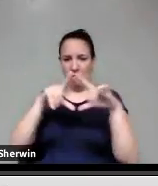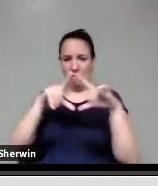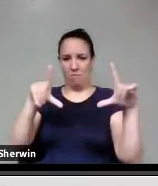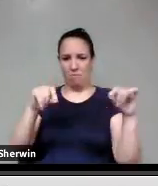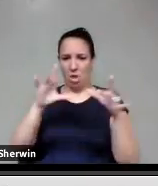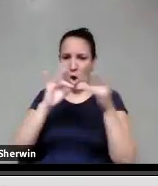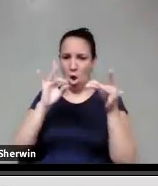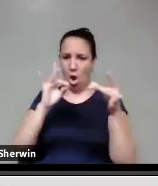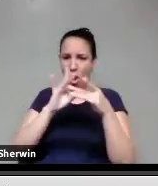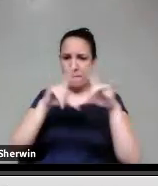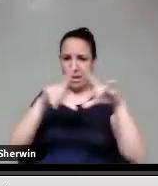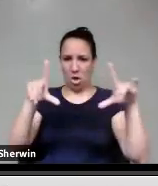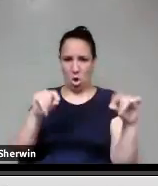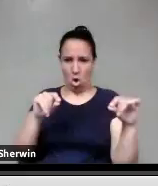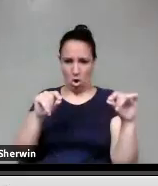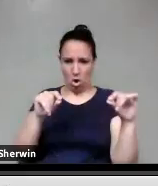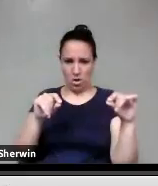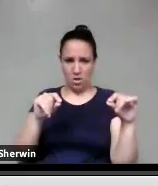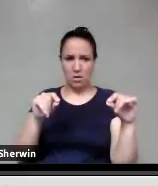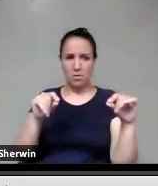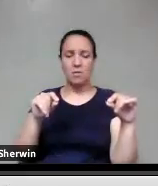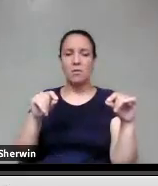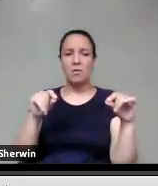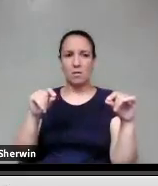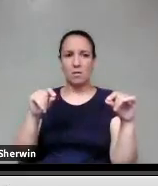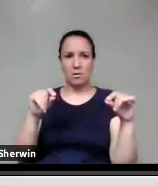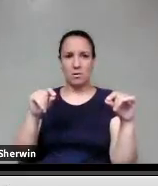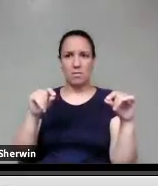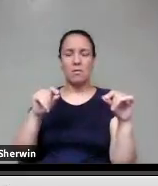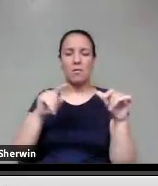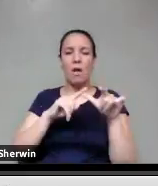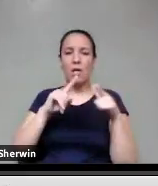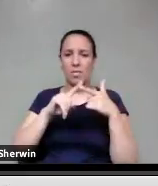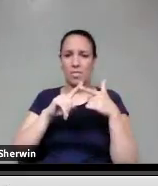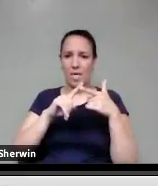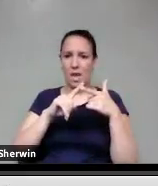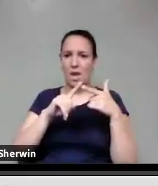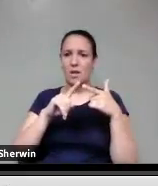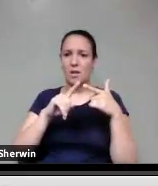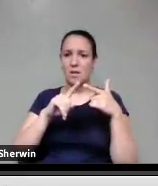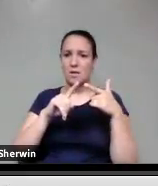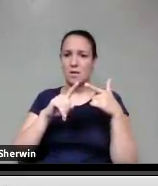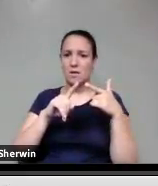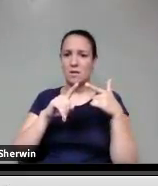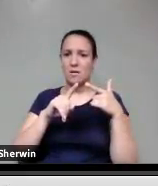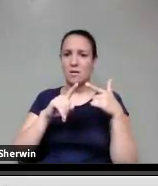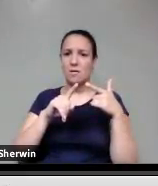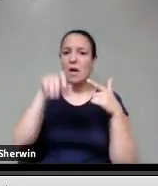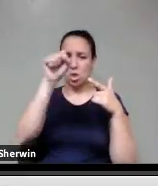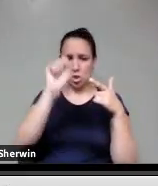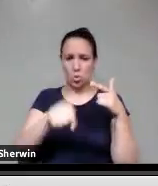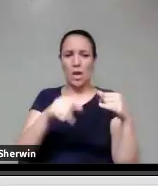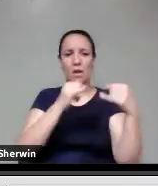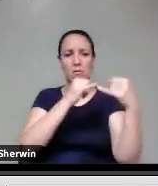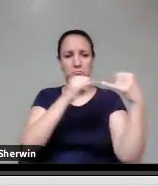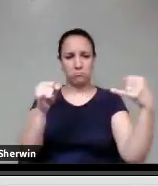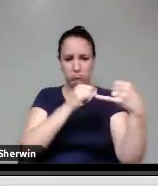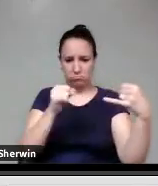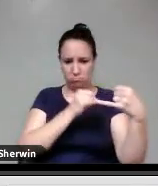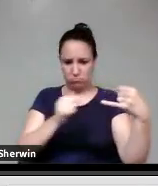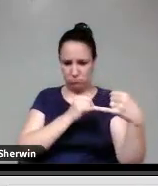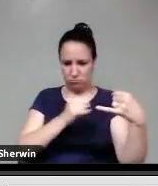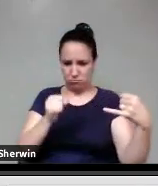It sort of goes back to what Lynn typed in for the blog, doesn't it? You could put right on the comment card, what would you like to see at the library? So you put that